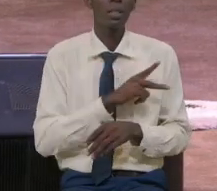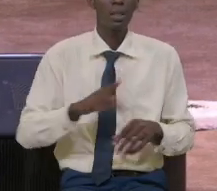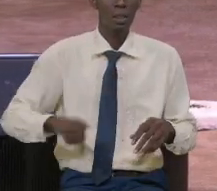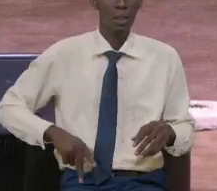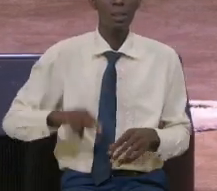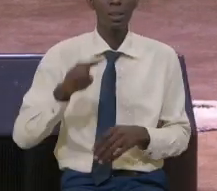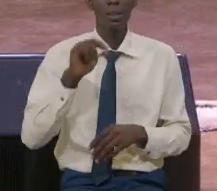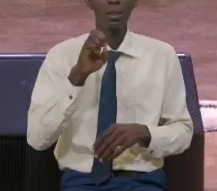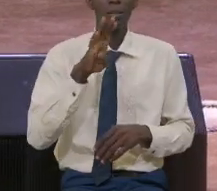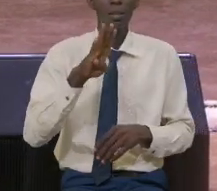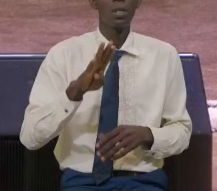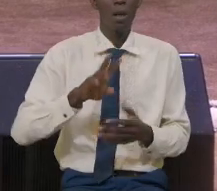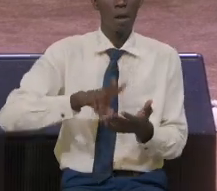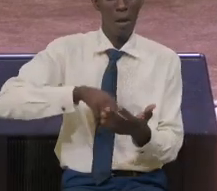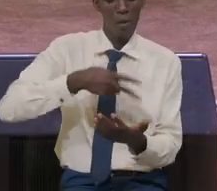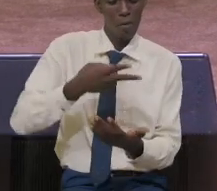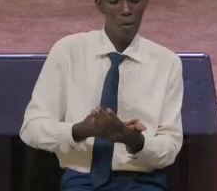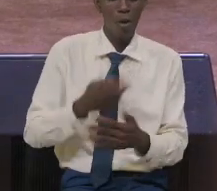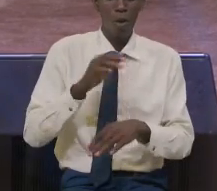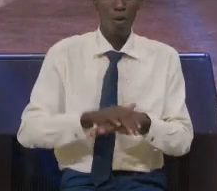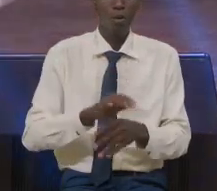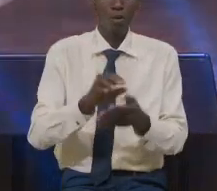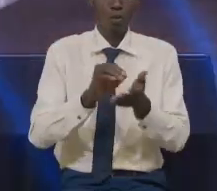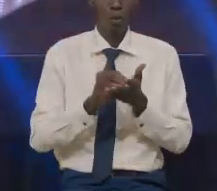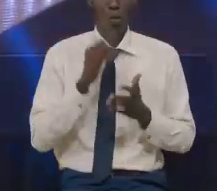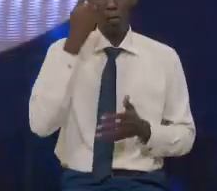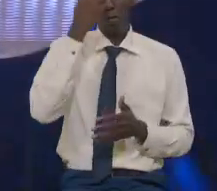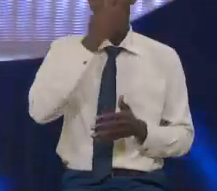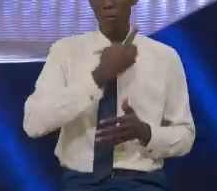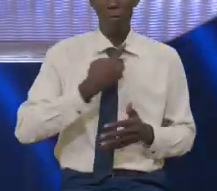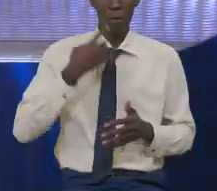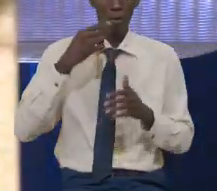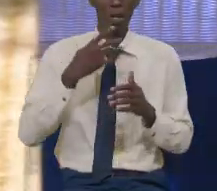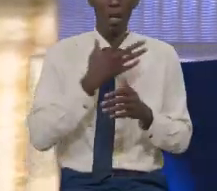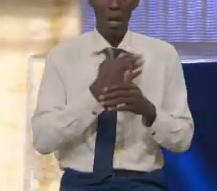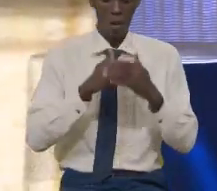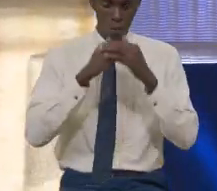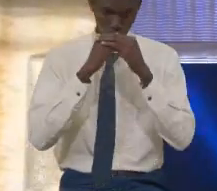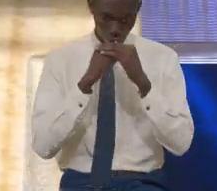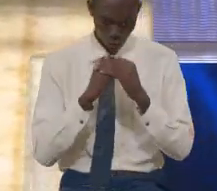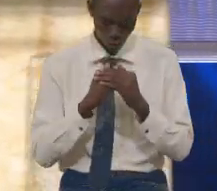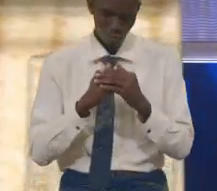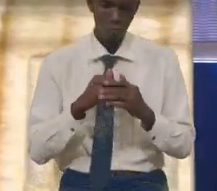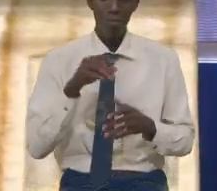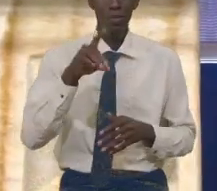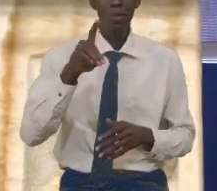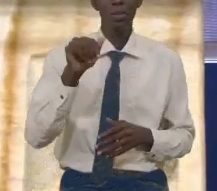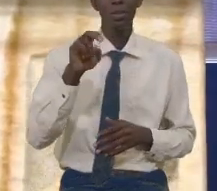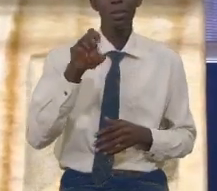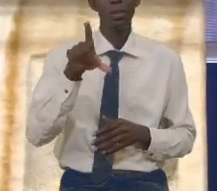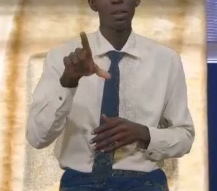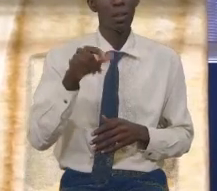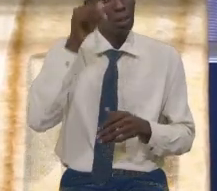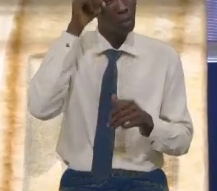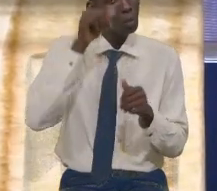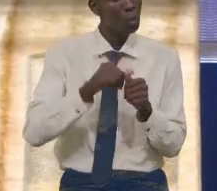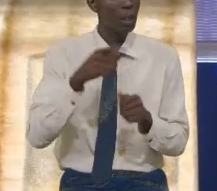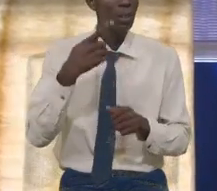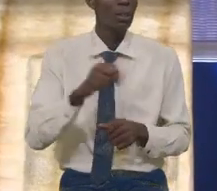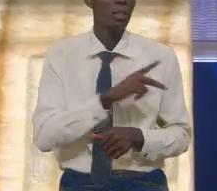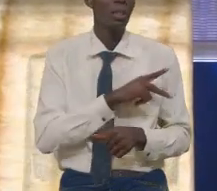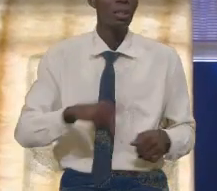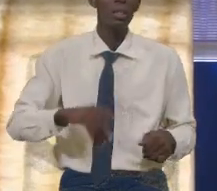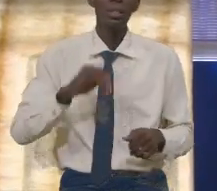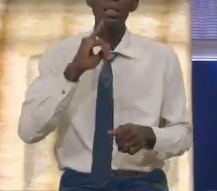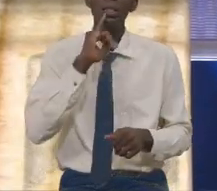Nebuchadnezzar fell upon his face and he worshipped Daniel. Understand, he was a pagan. Understand,